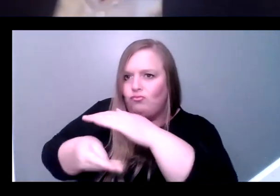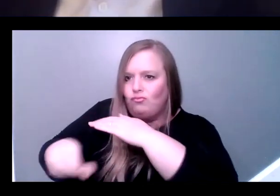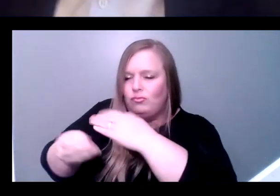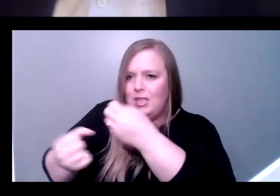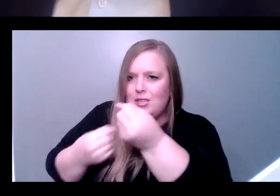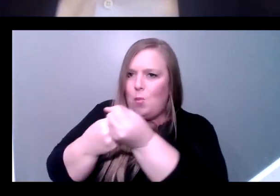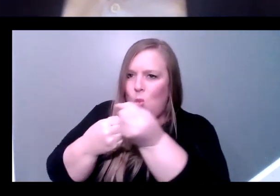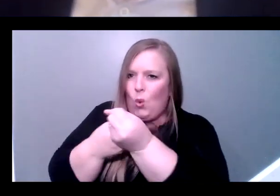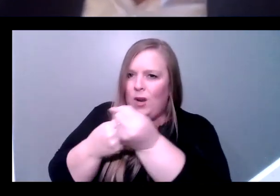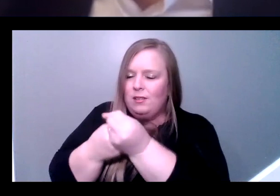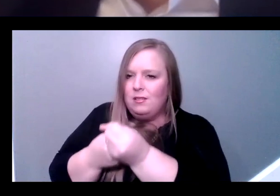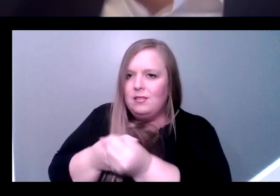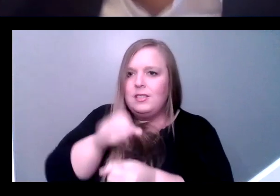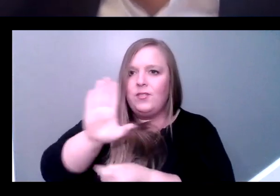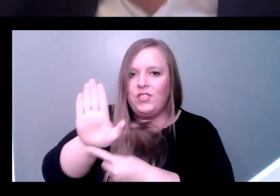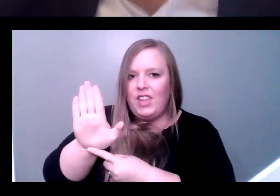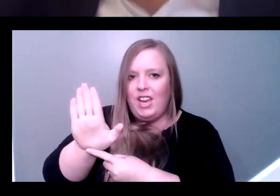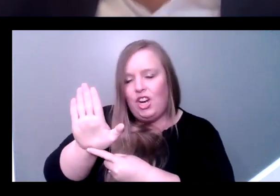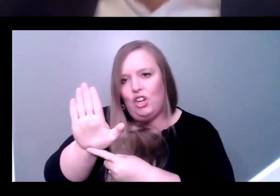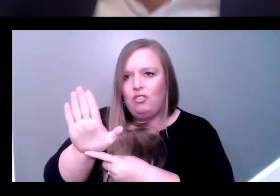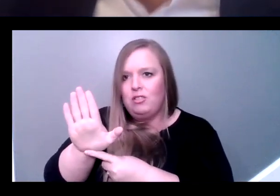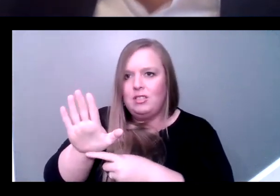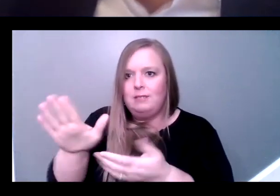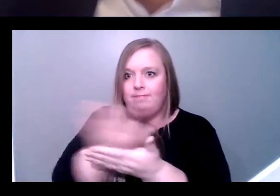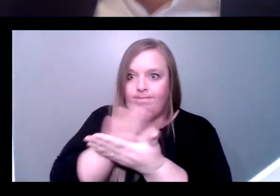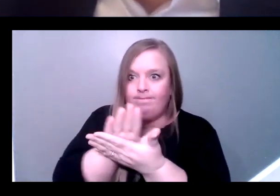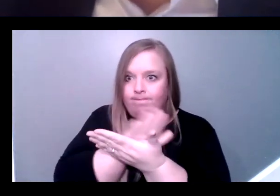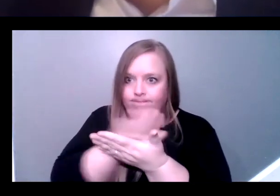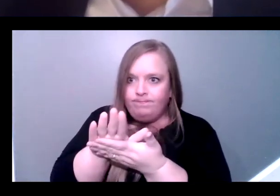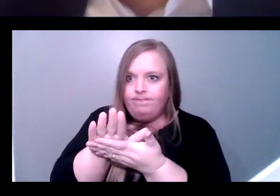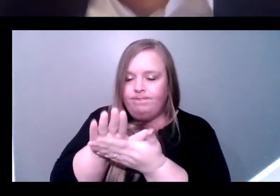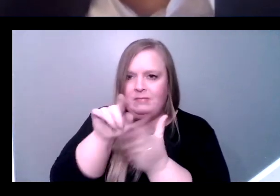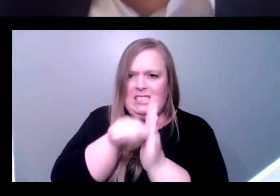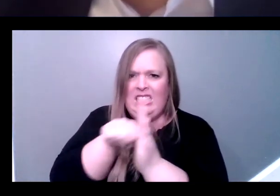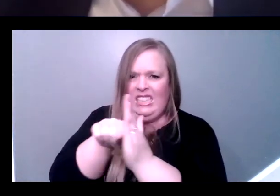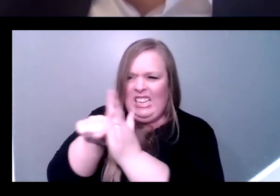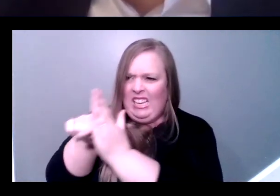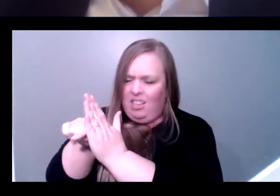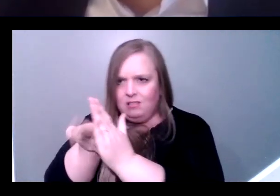mostly focused on the partisans. And the partisans were